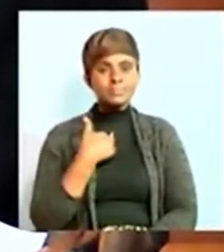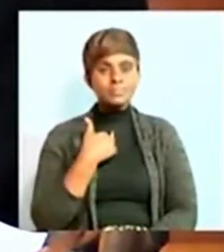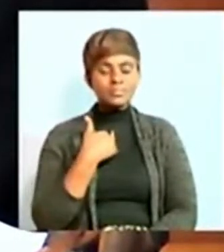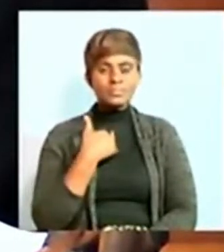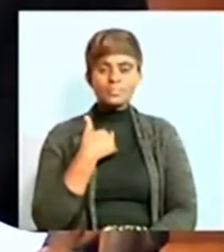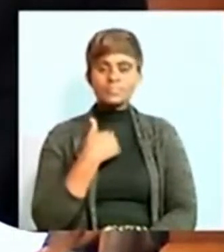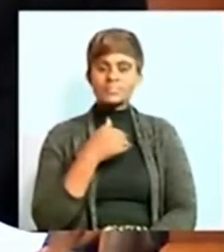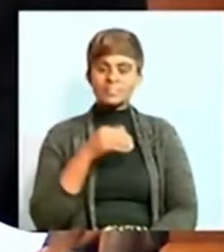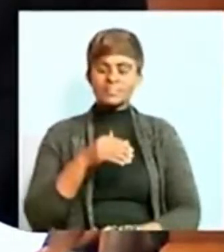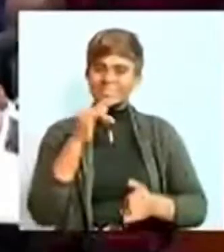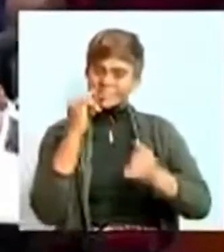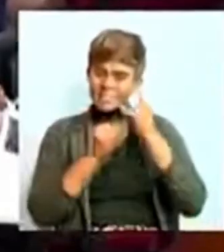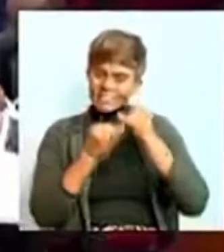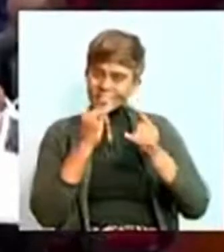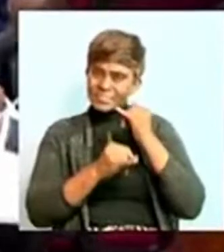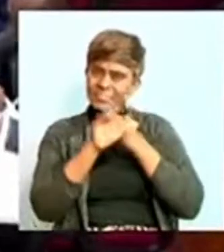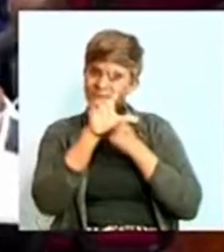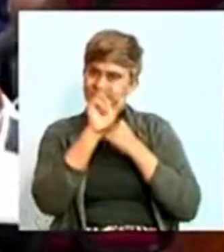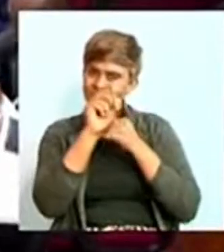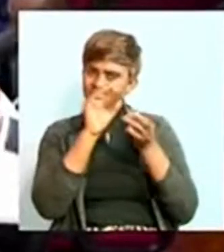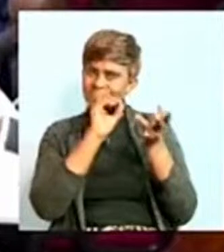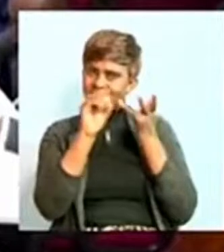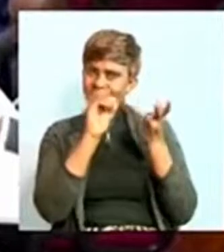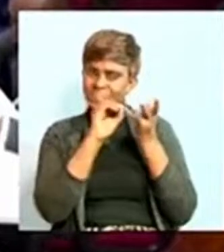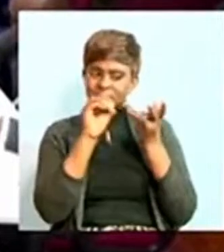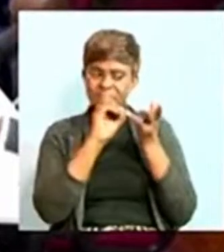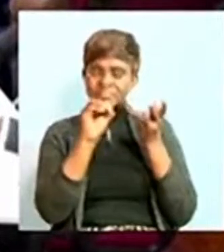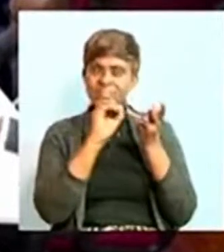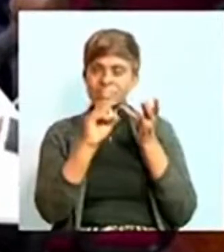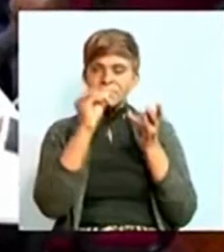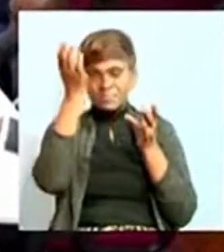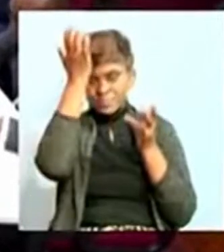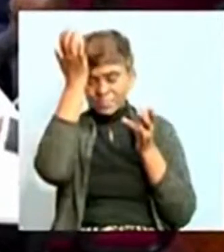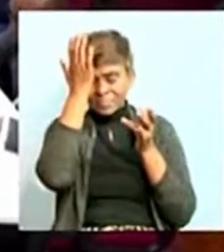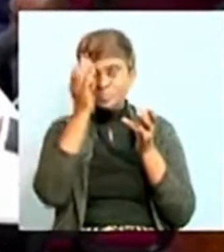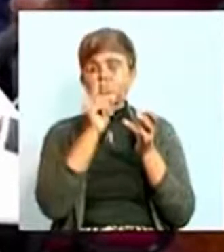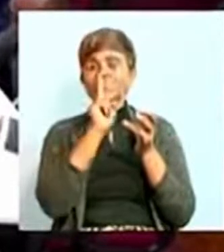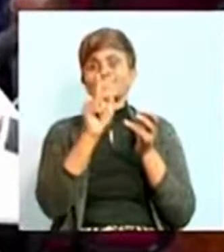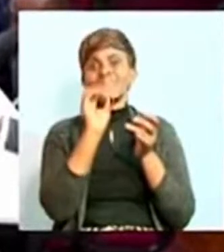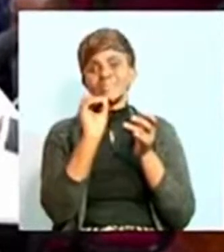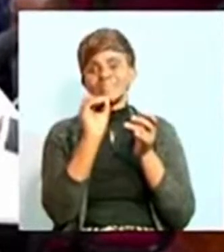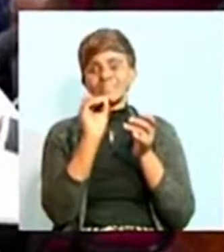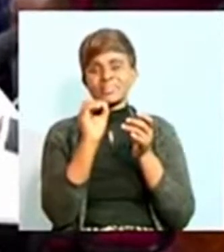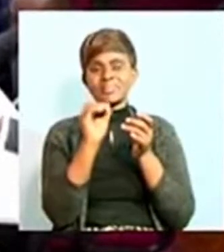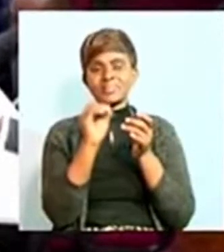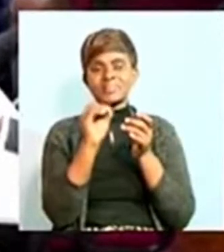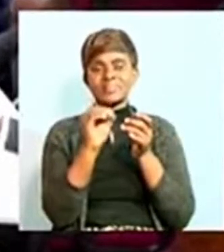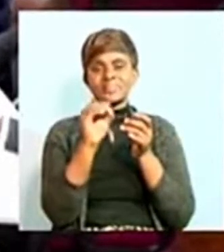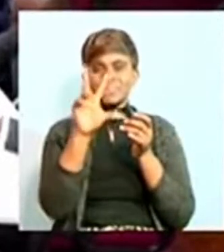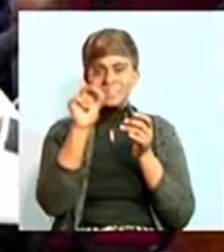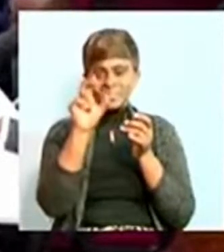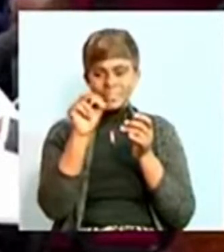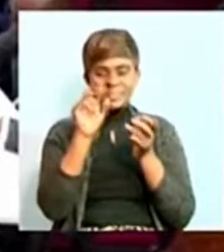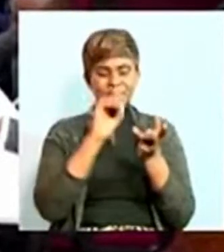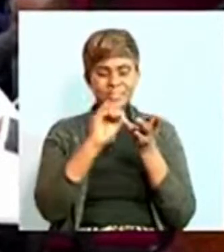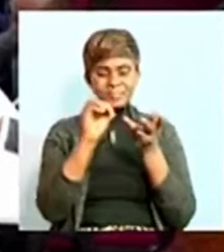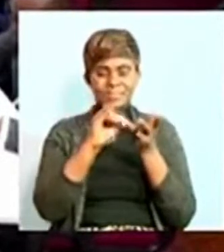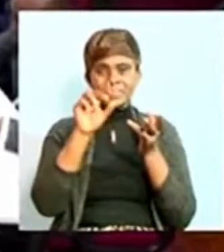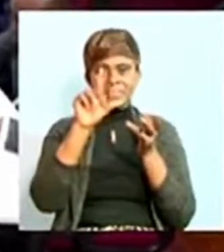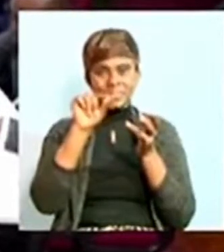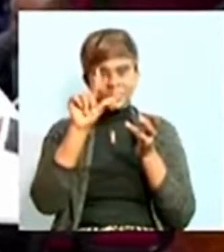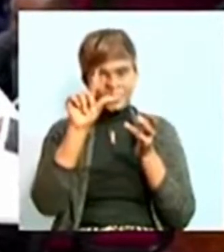The one coming down is 30th October as a date of origination. 30th October